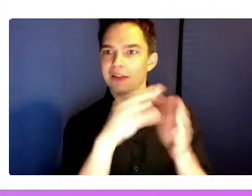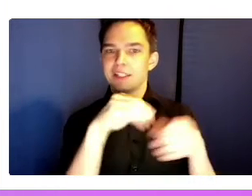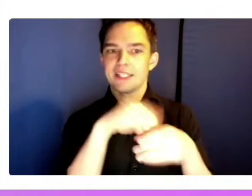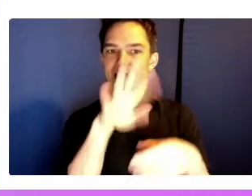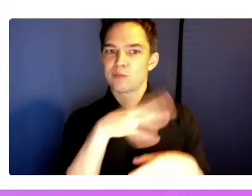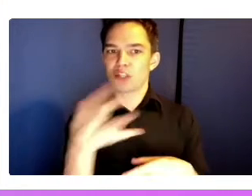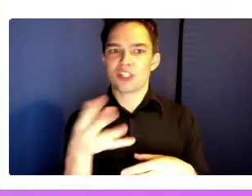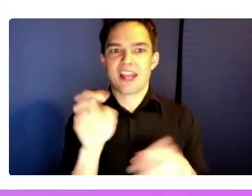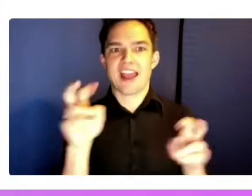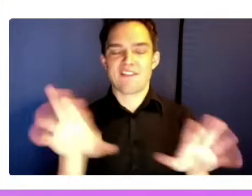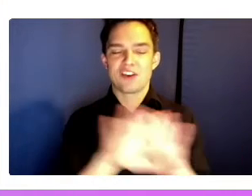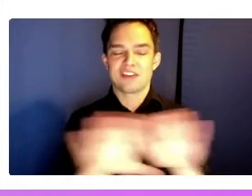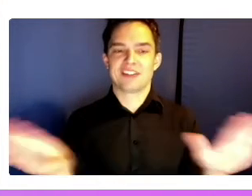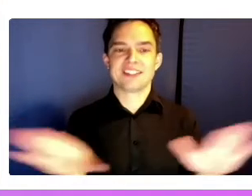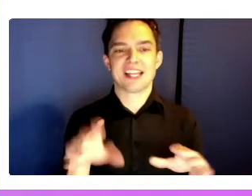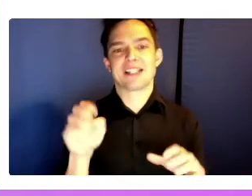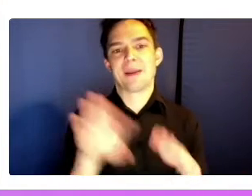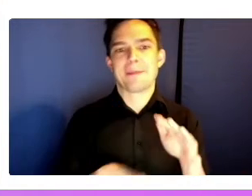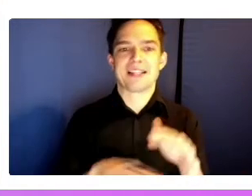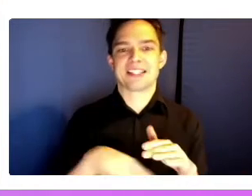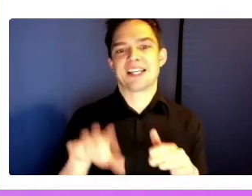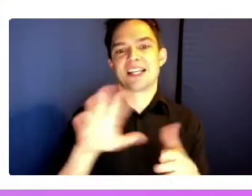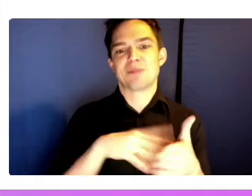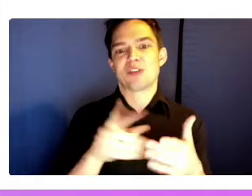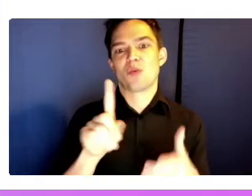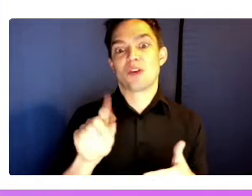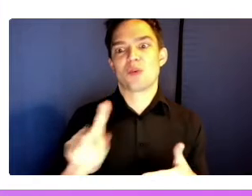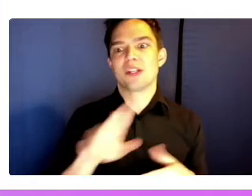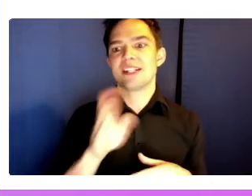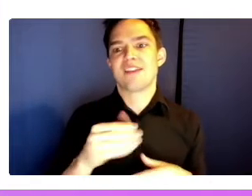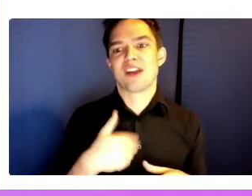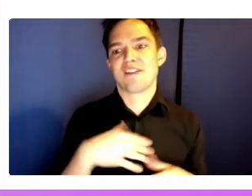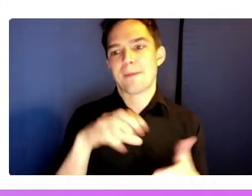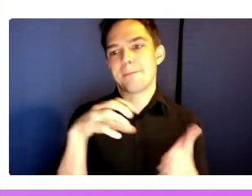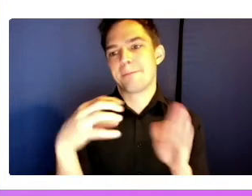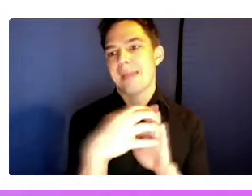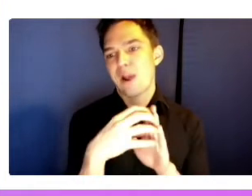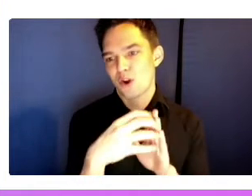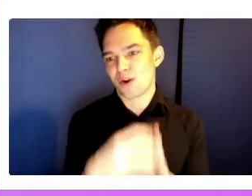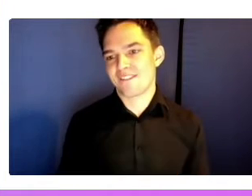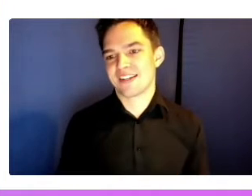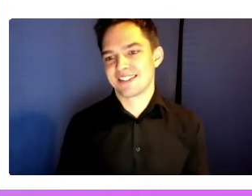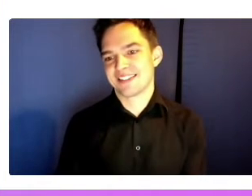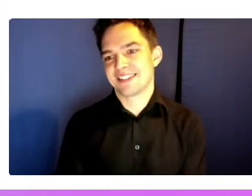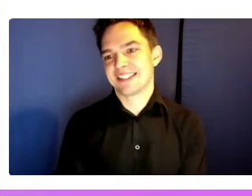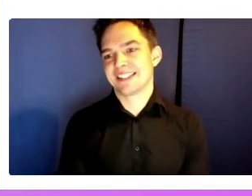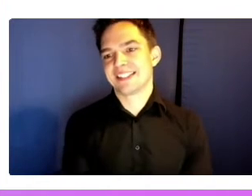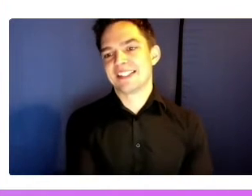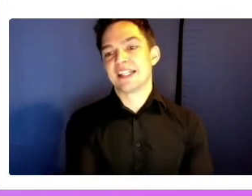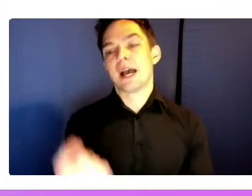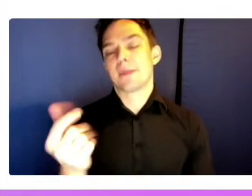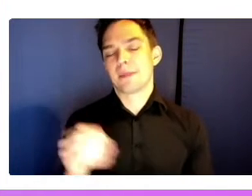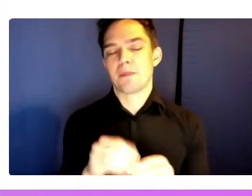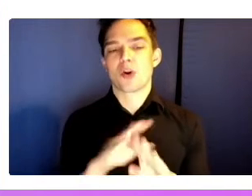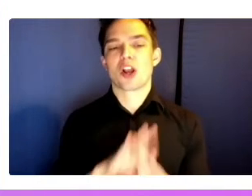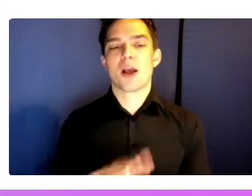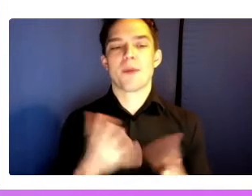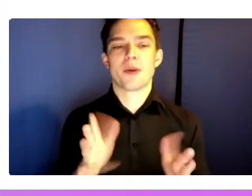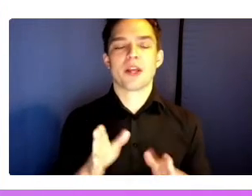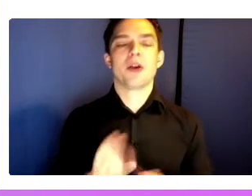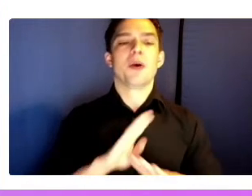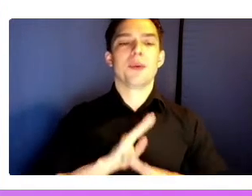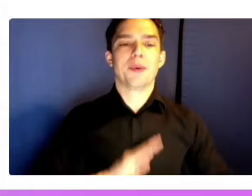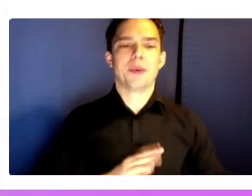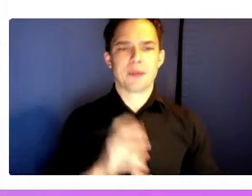just basic spreadsheeting 101. Never have a paragraph. I'm a little more calm already, but I see